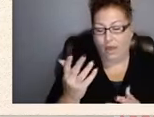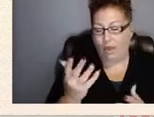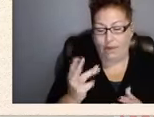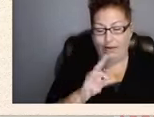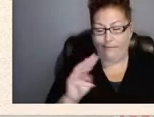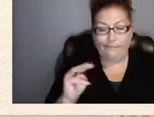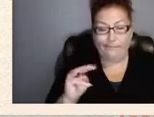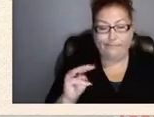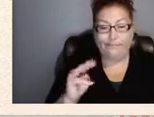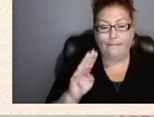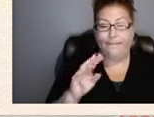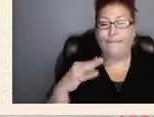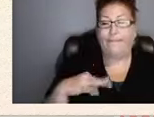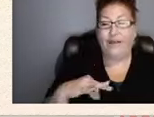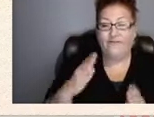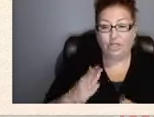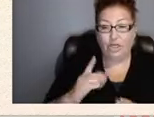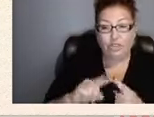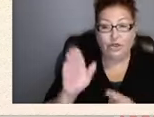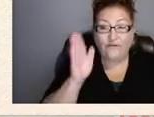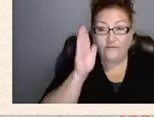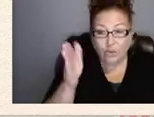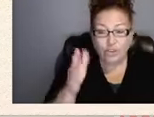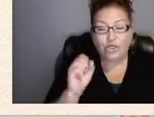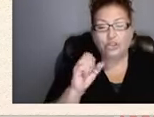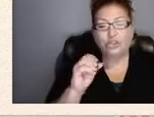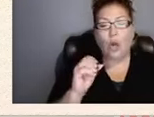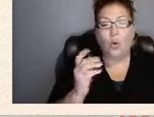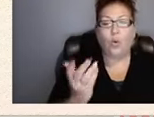beneficiary to their future. So